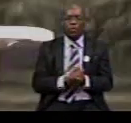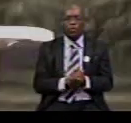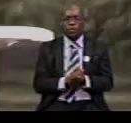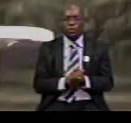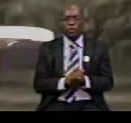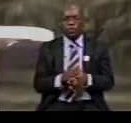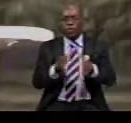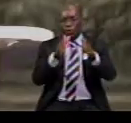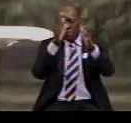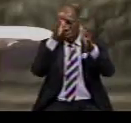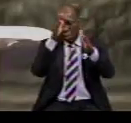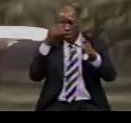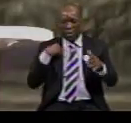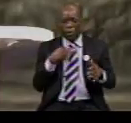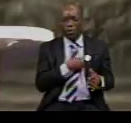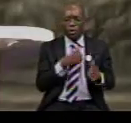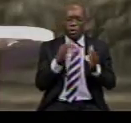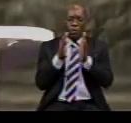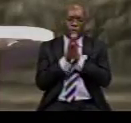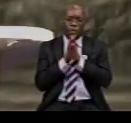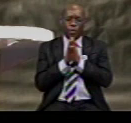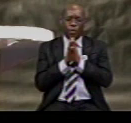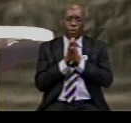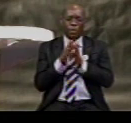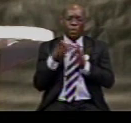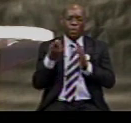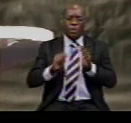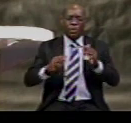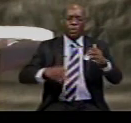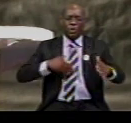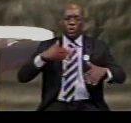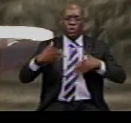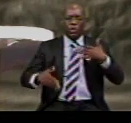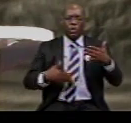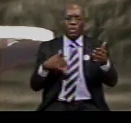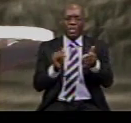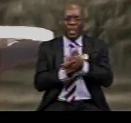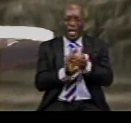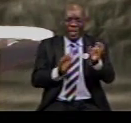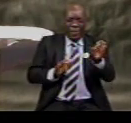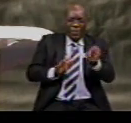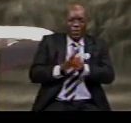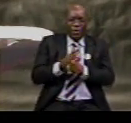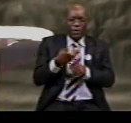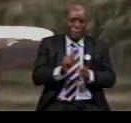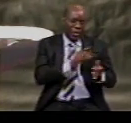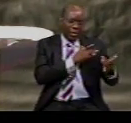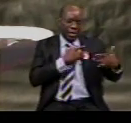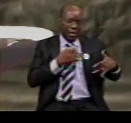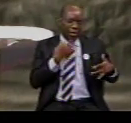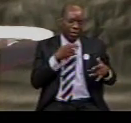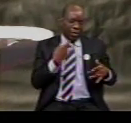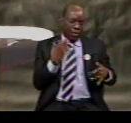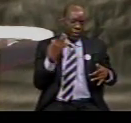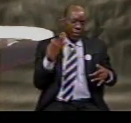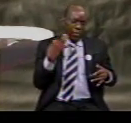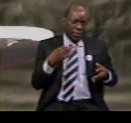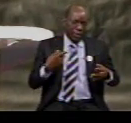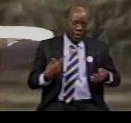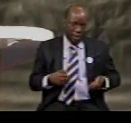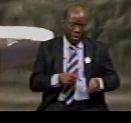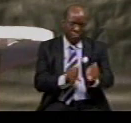Father, we pray the joy that flooded the heart of the apostles after the